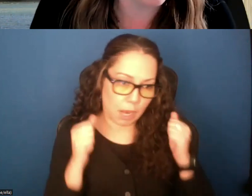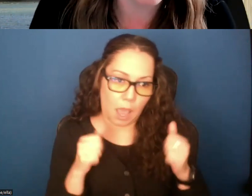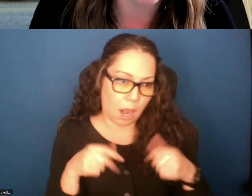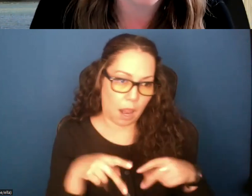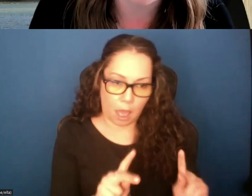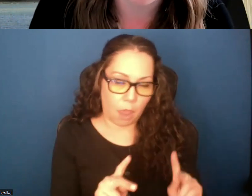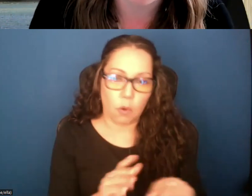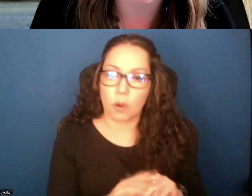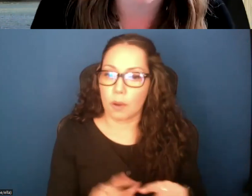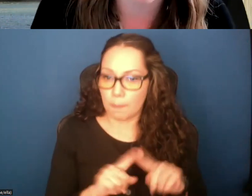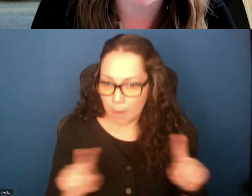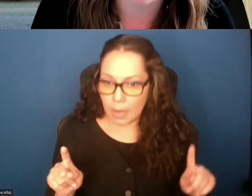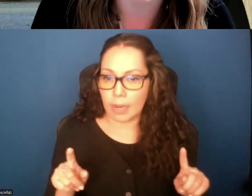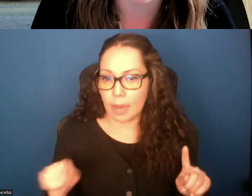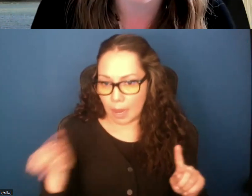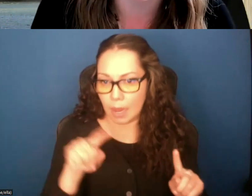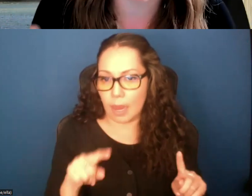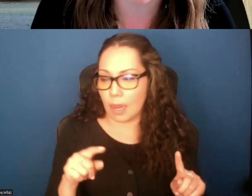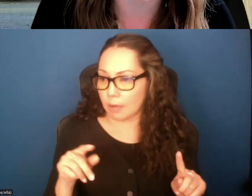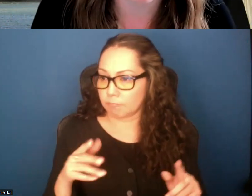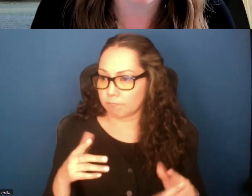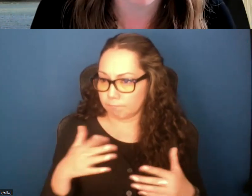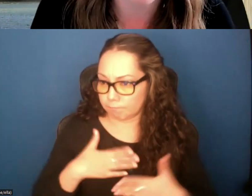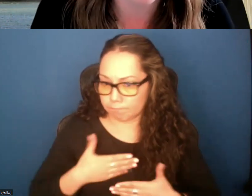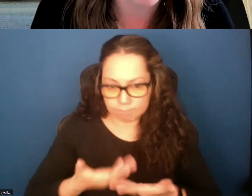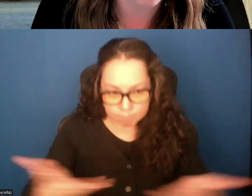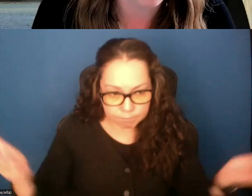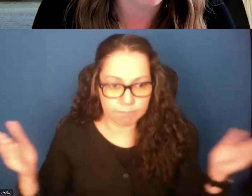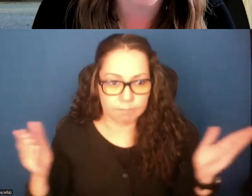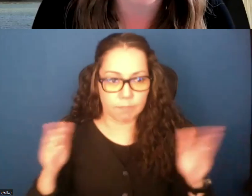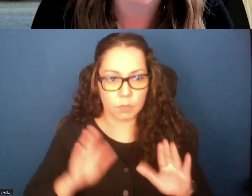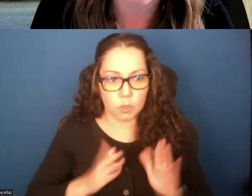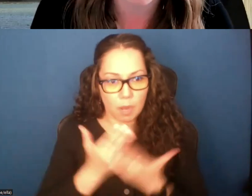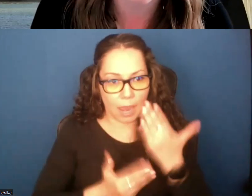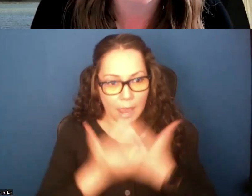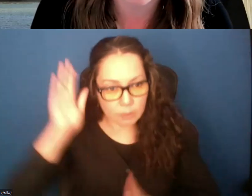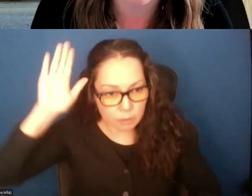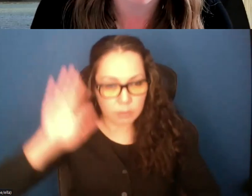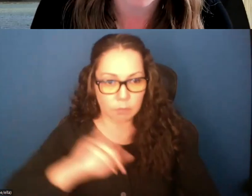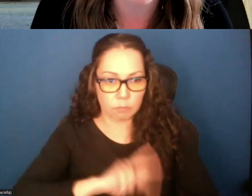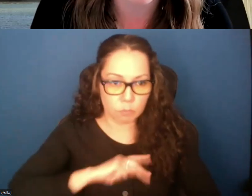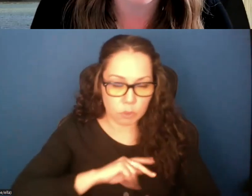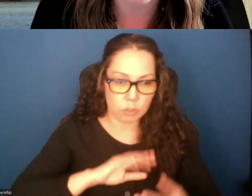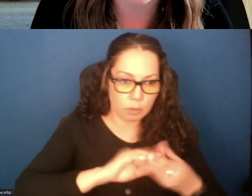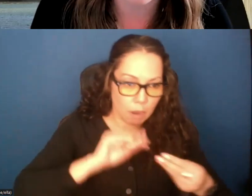But I will invite folks to raise their hand and provide verbal comment, and anyone that wants to weigh in on that piece, I welcome that.